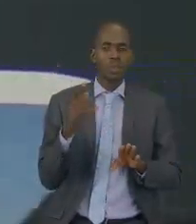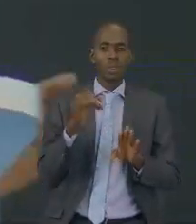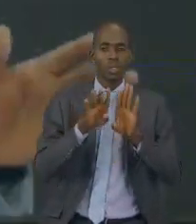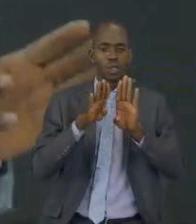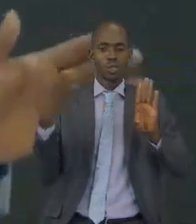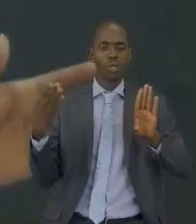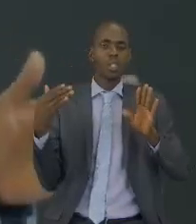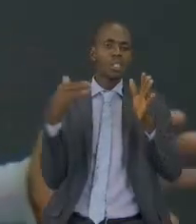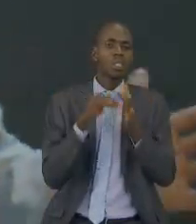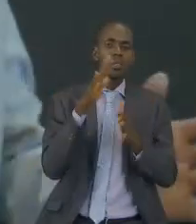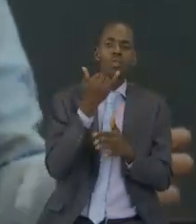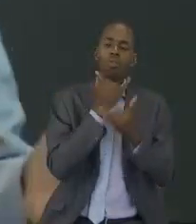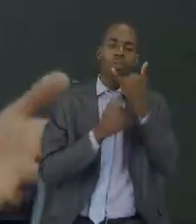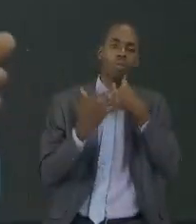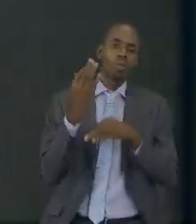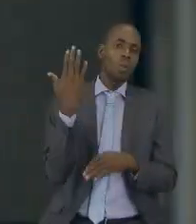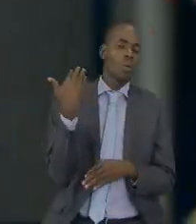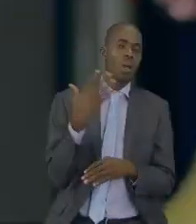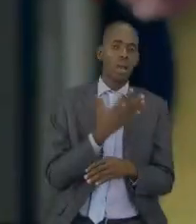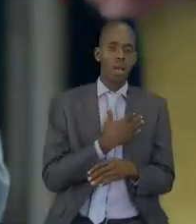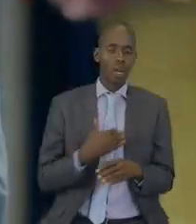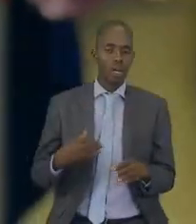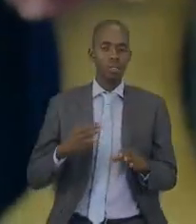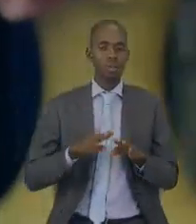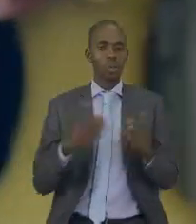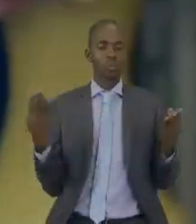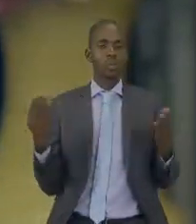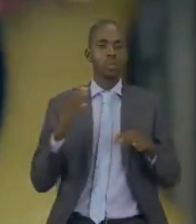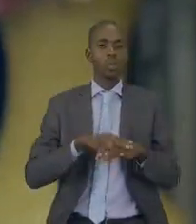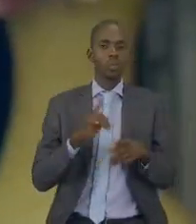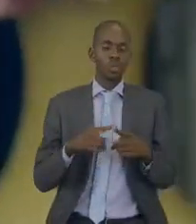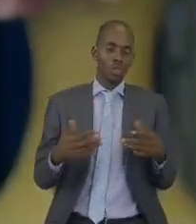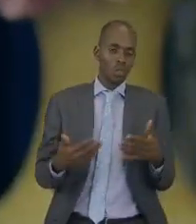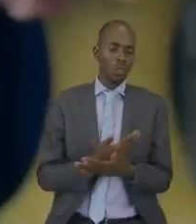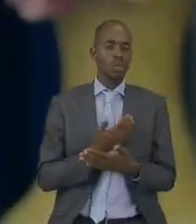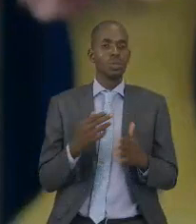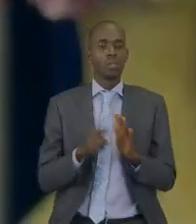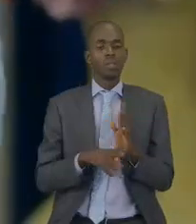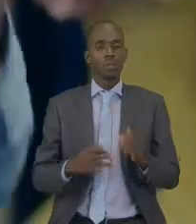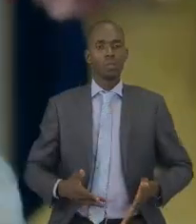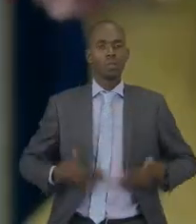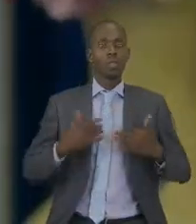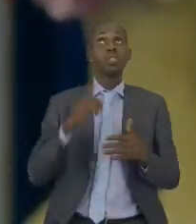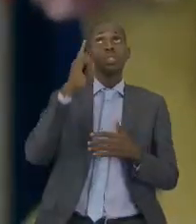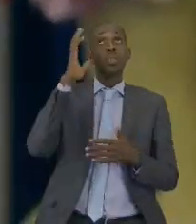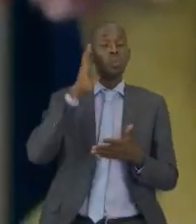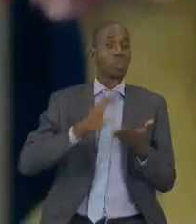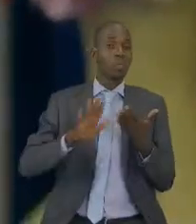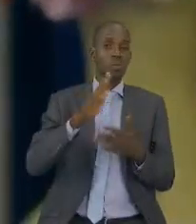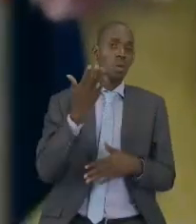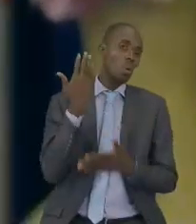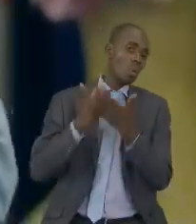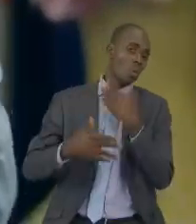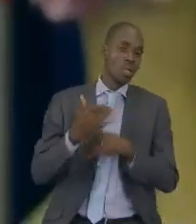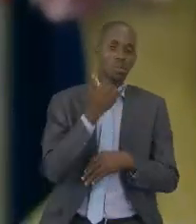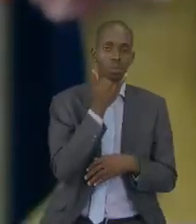into a new life. He'll forgive all your past. He'll set you free, and he'll